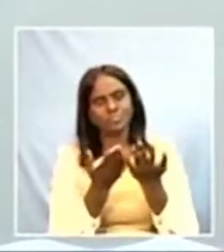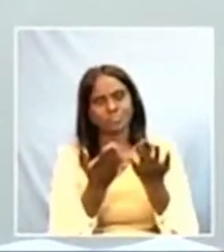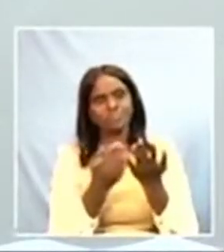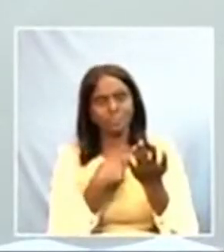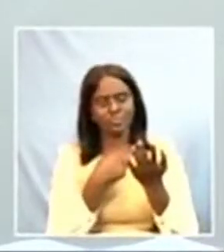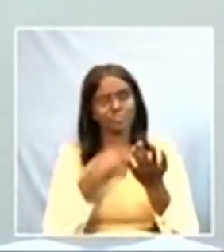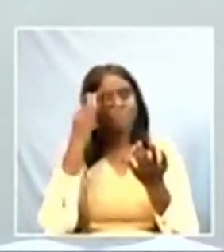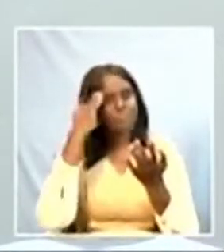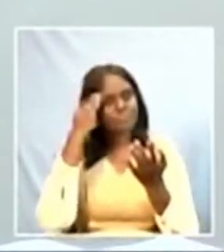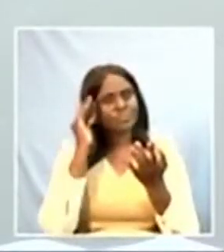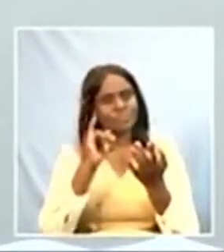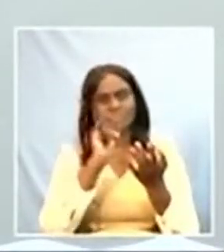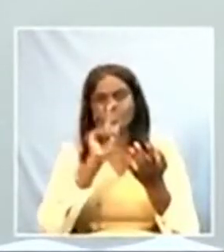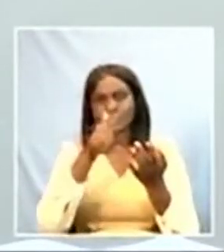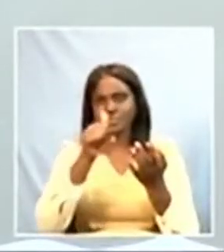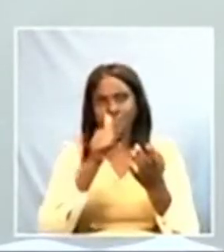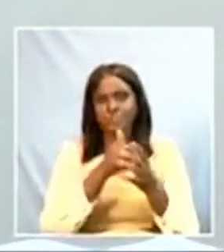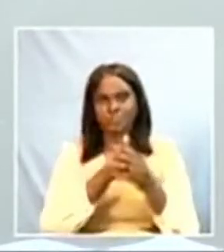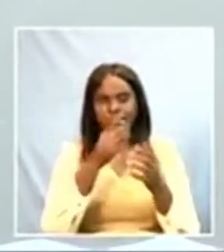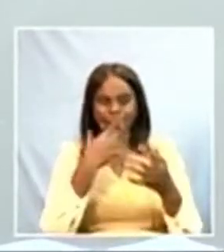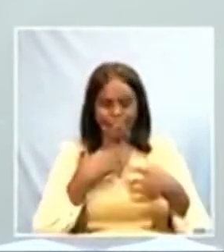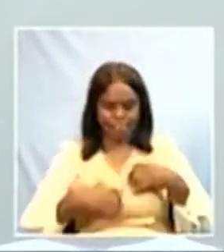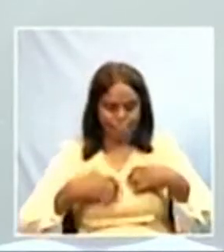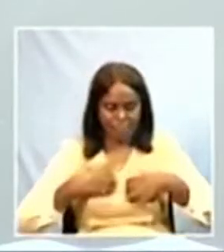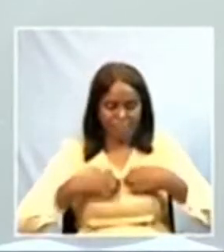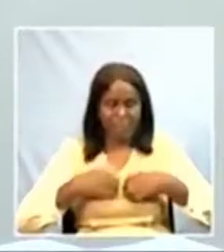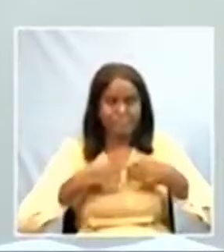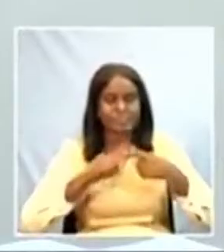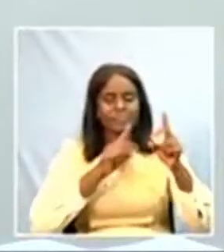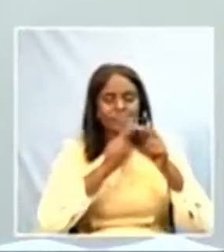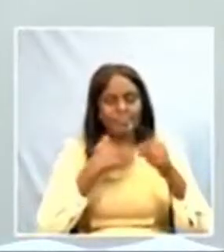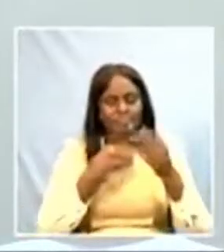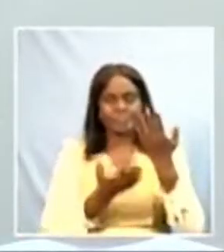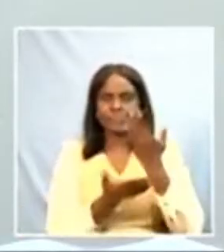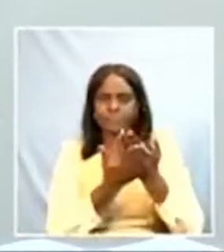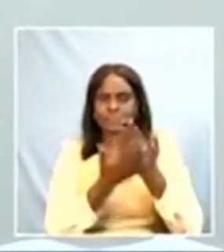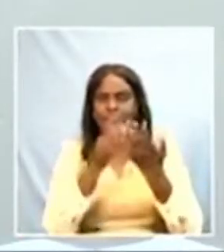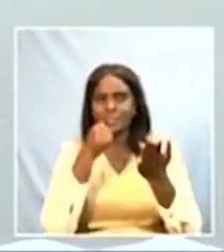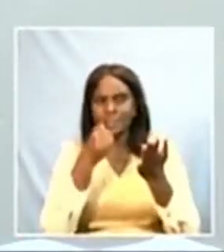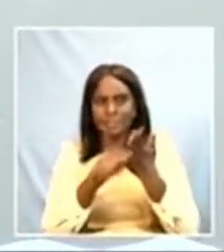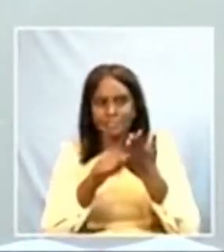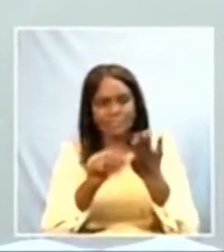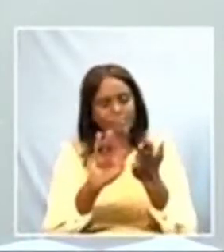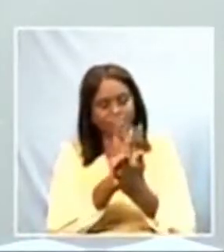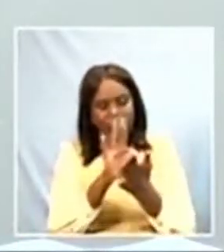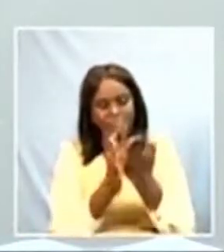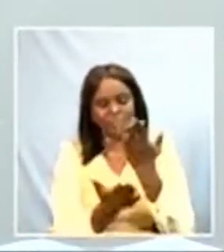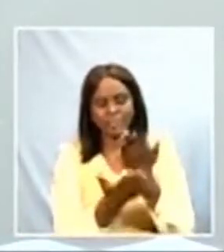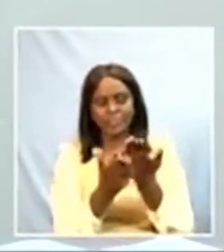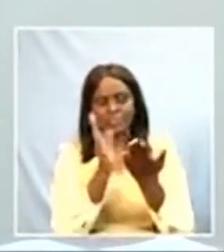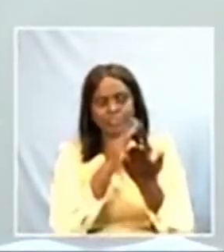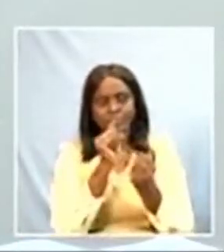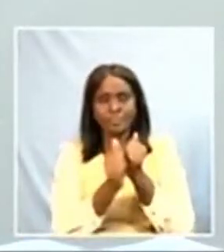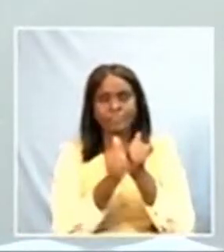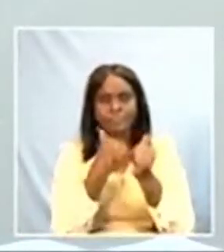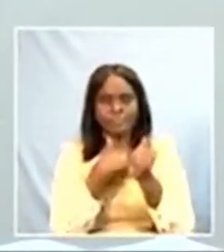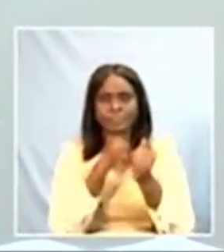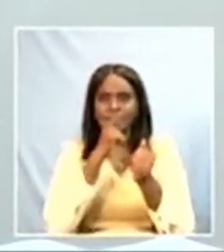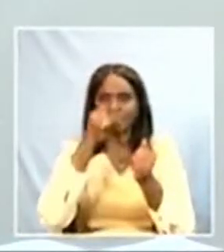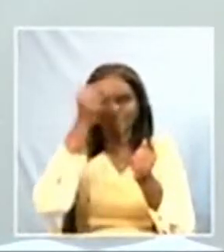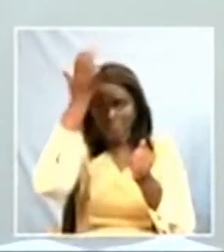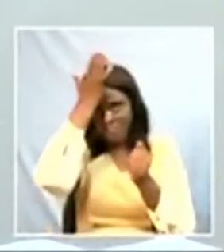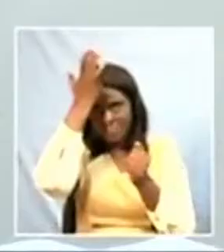I know you are itching to respond. You have attached a letter, a document, which has not